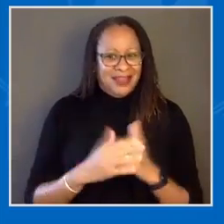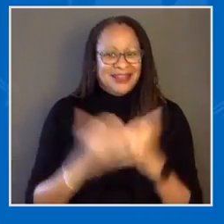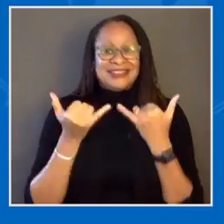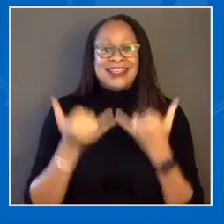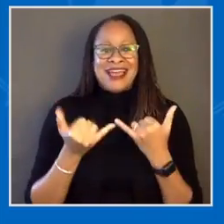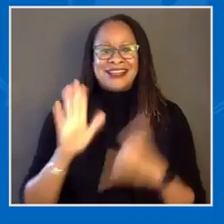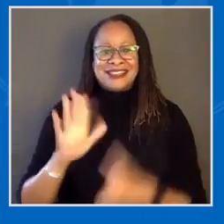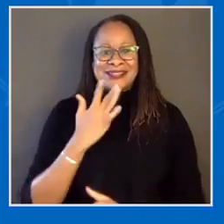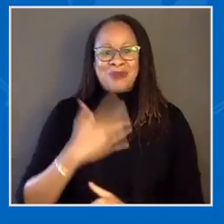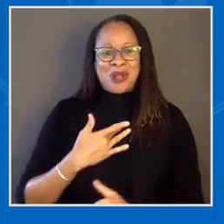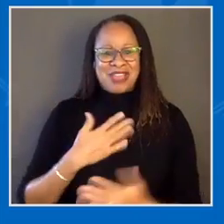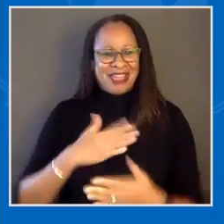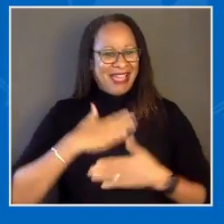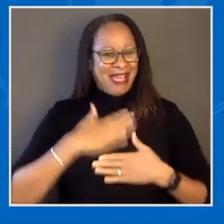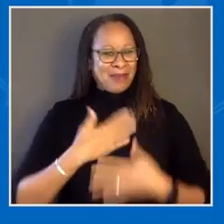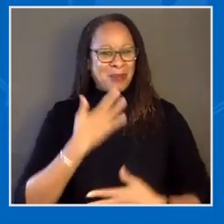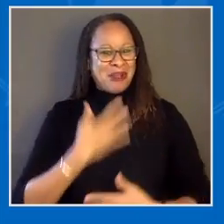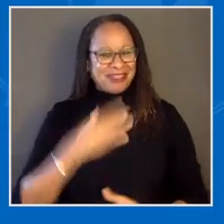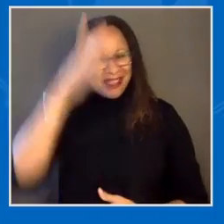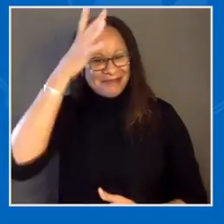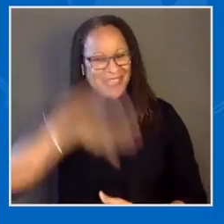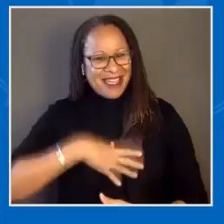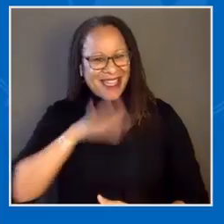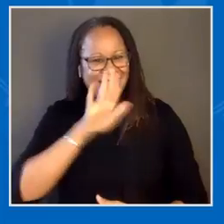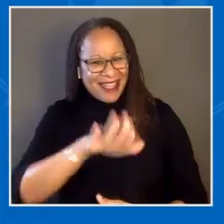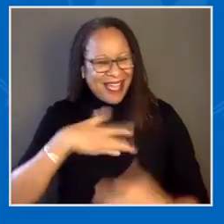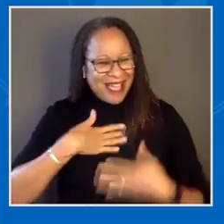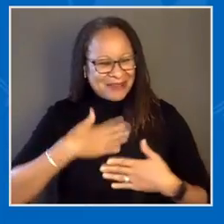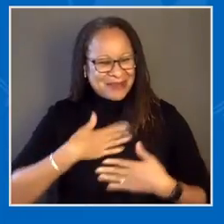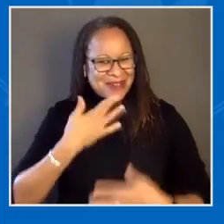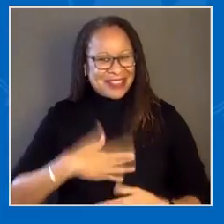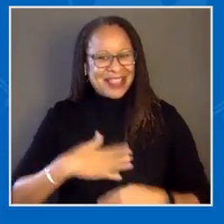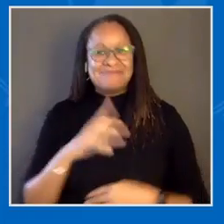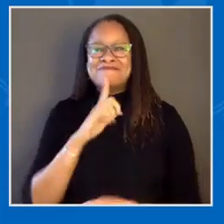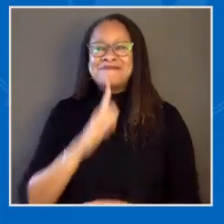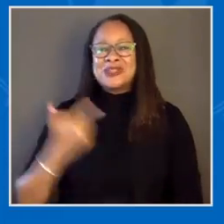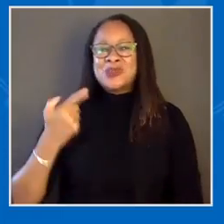birthday. Happy birthday, man. Happy birthday. He's 21.